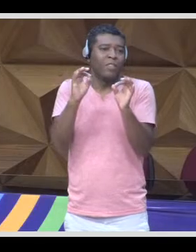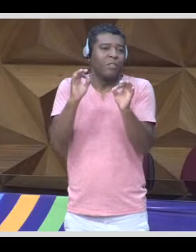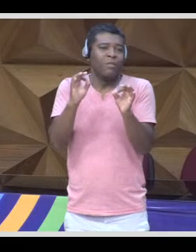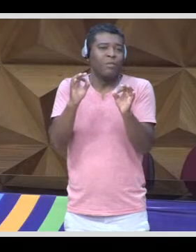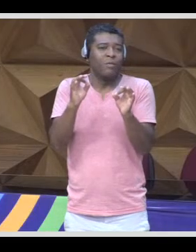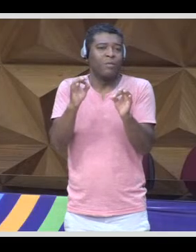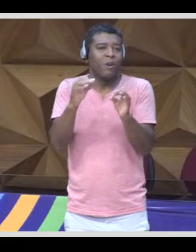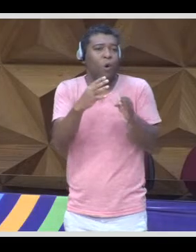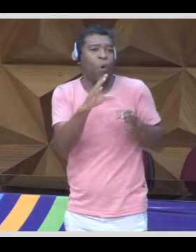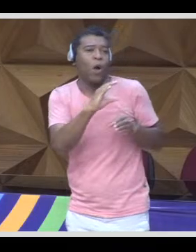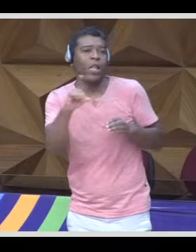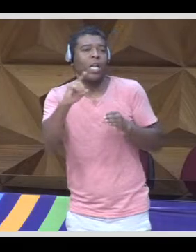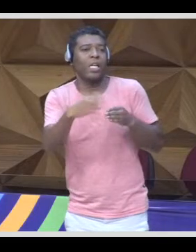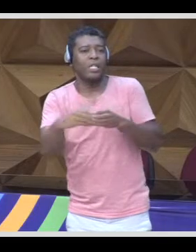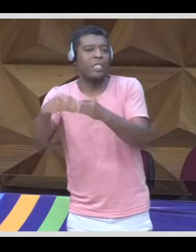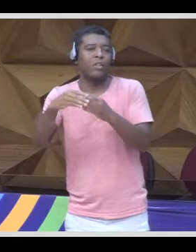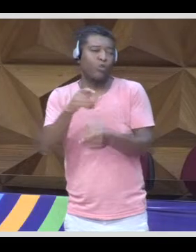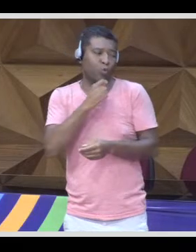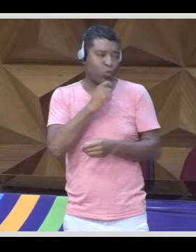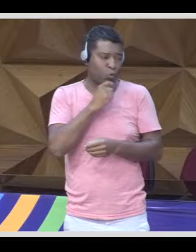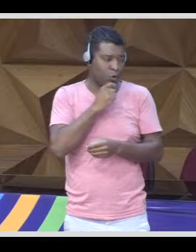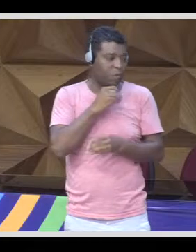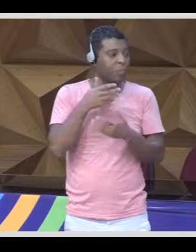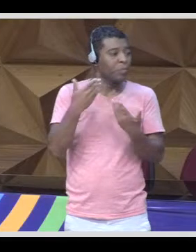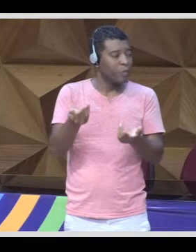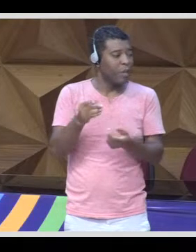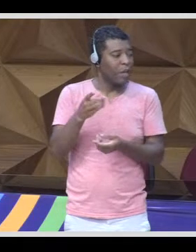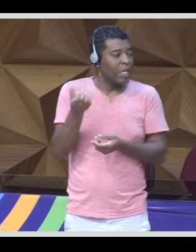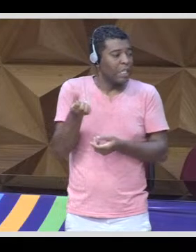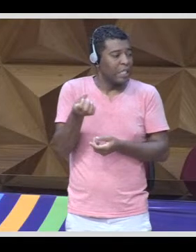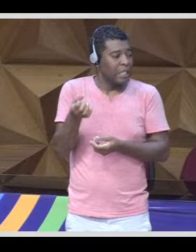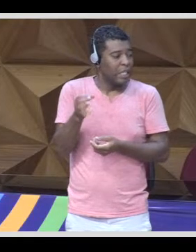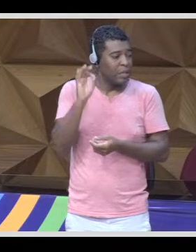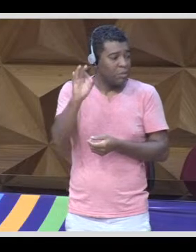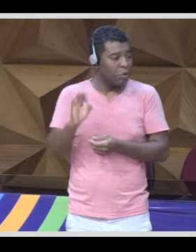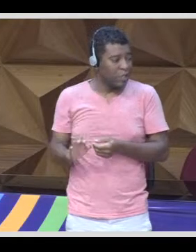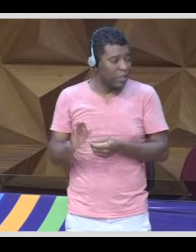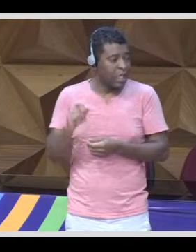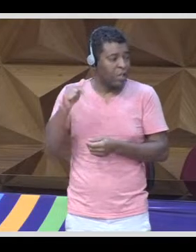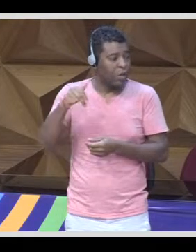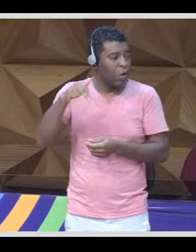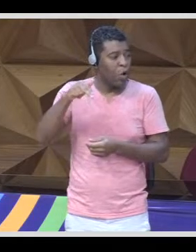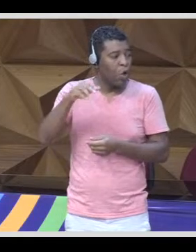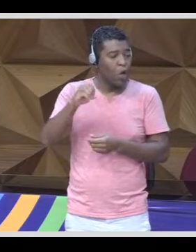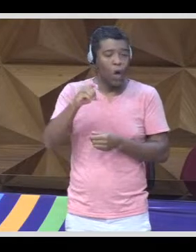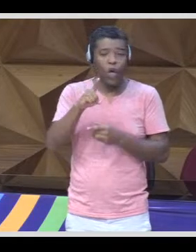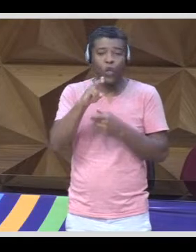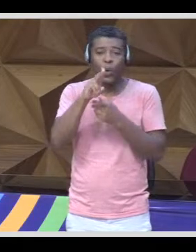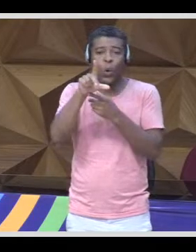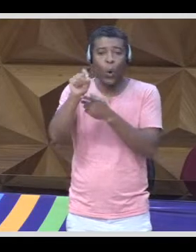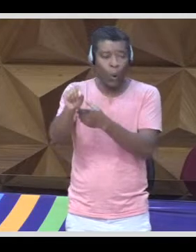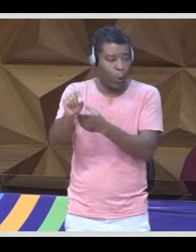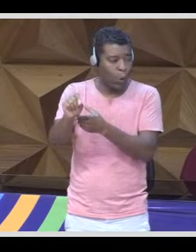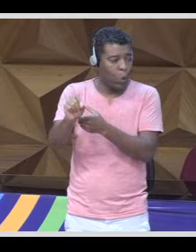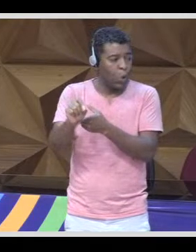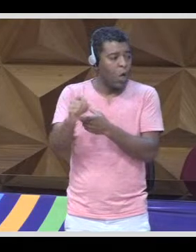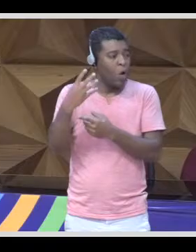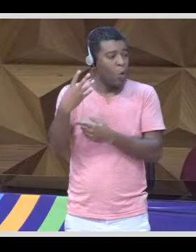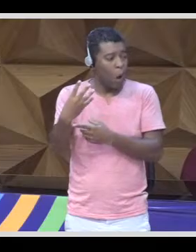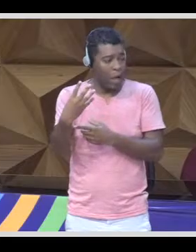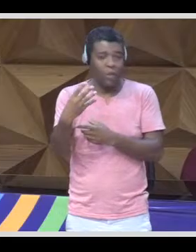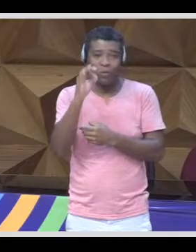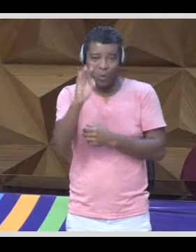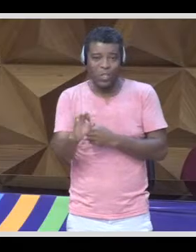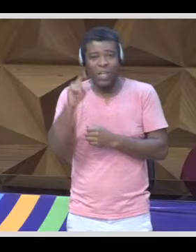of the nodes, 4% of the edges, 16% of the IDs that were in this